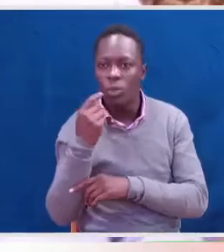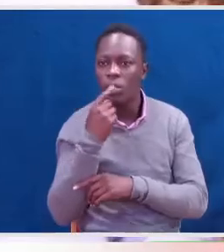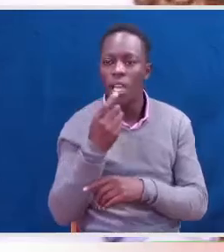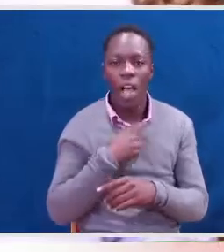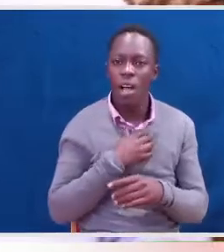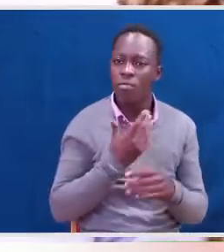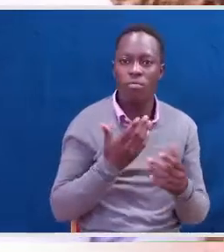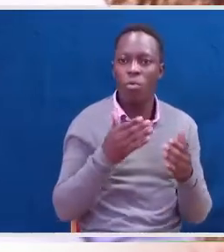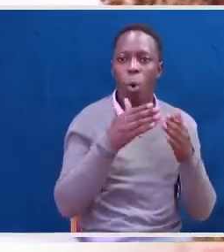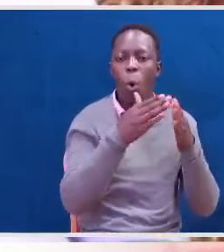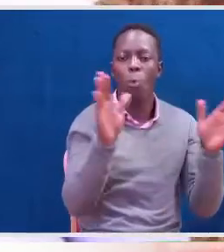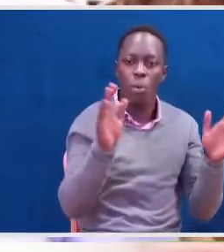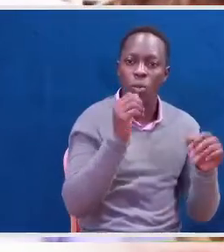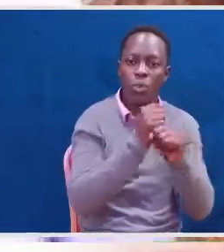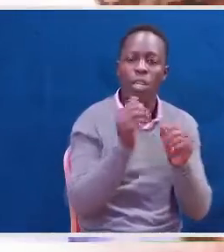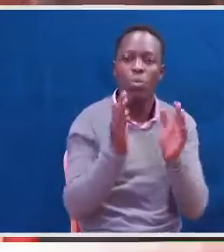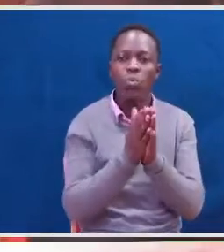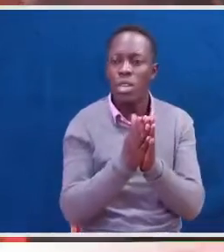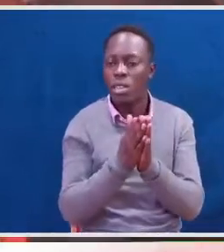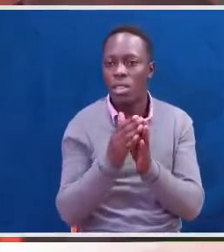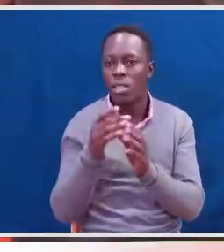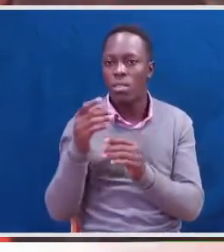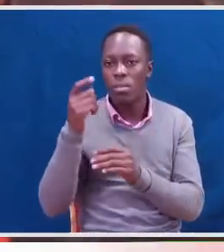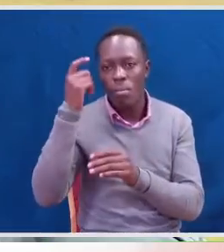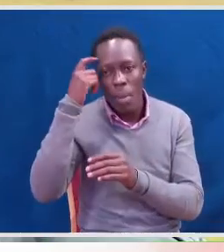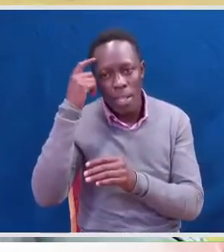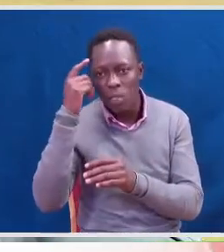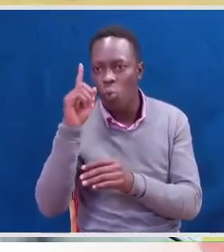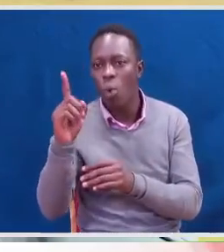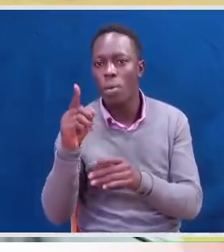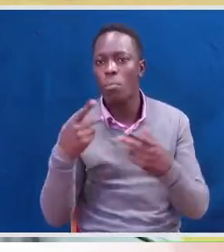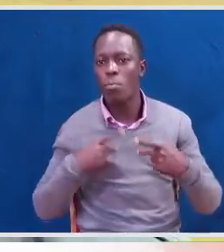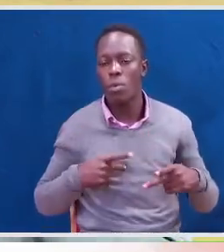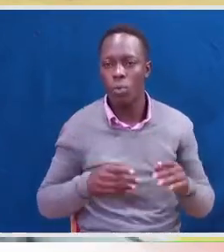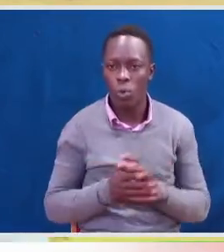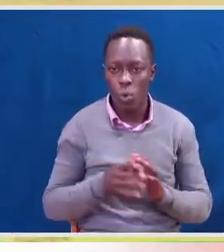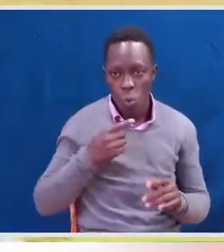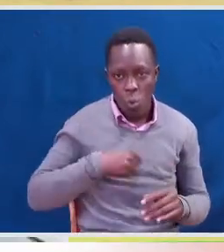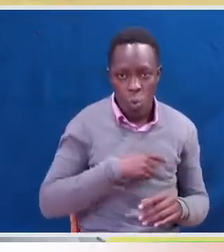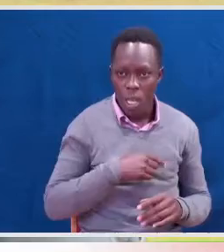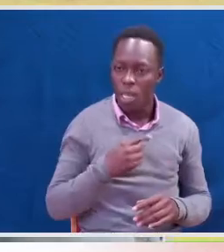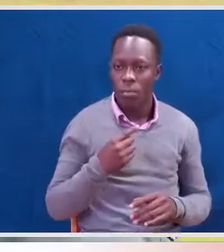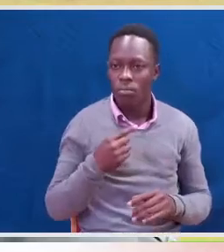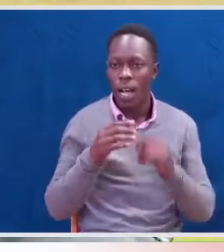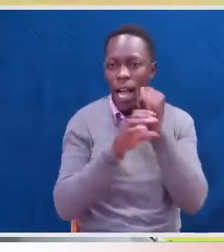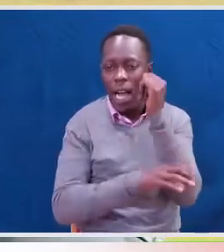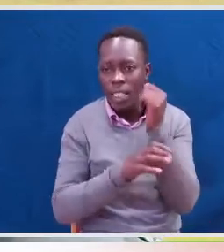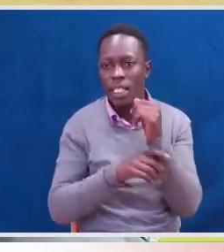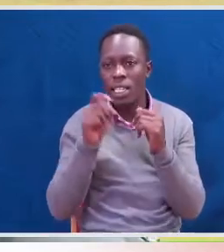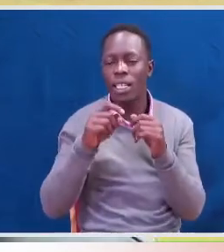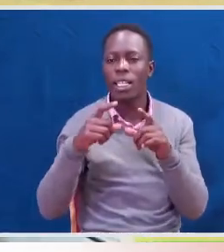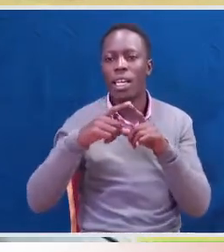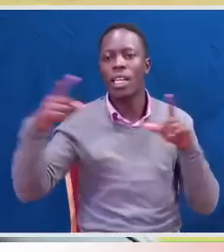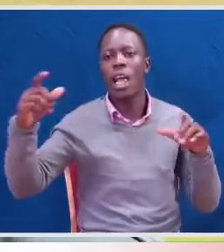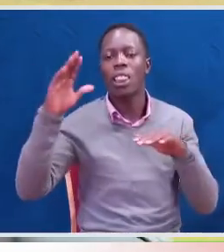to work with like-minded parties in the next year's polls. We all need to, the country needs to be greater than the